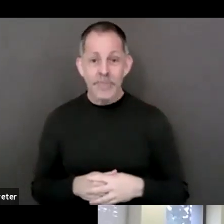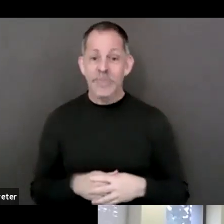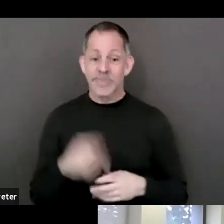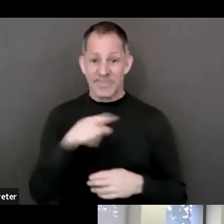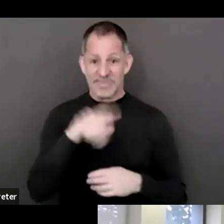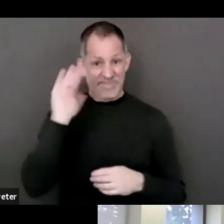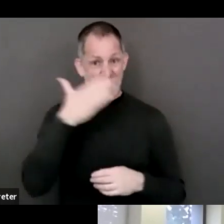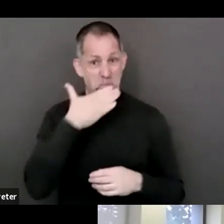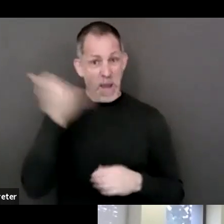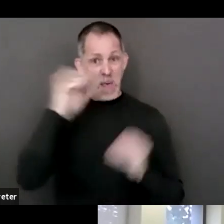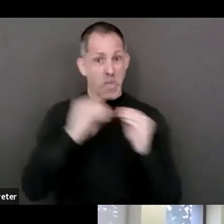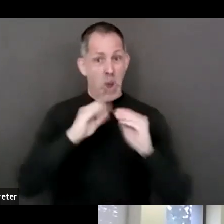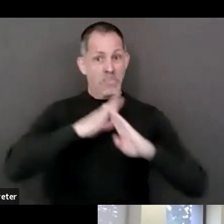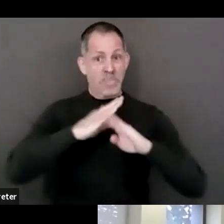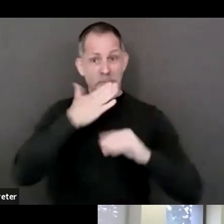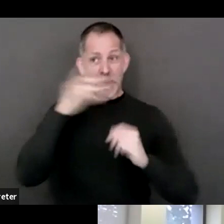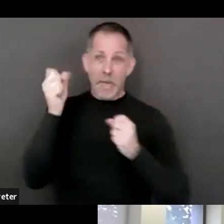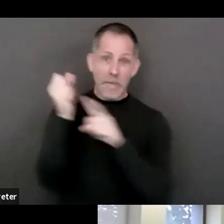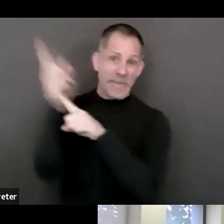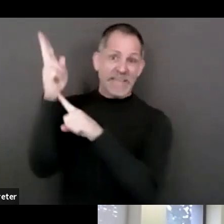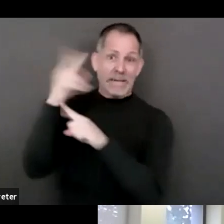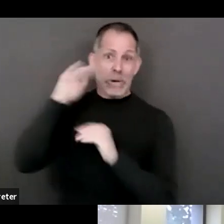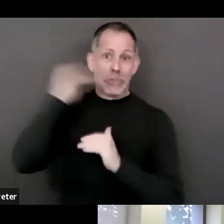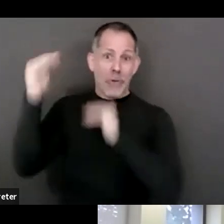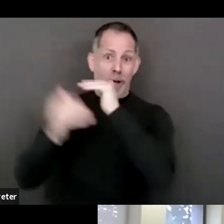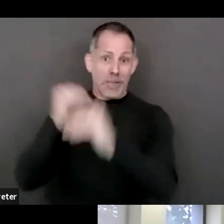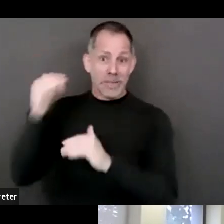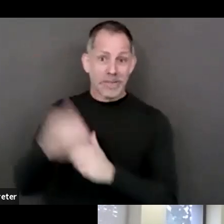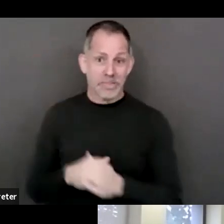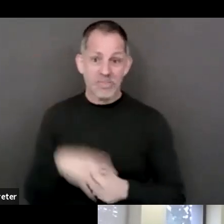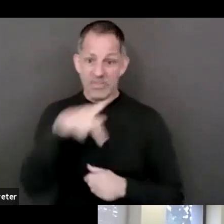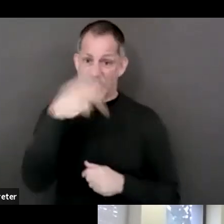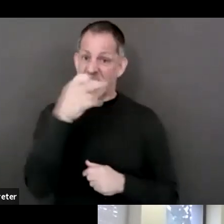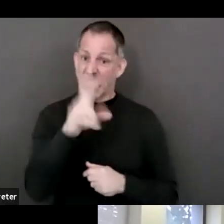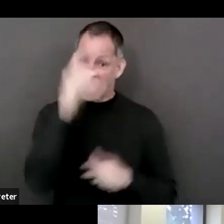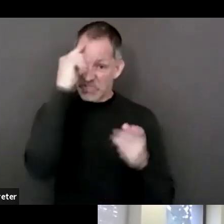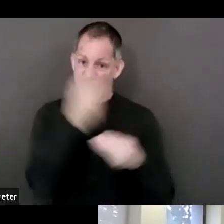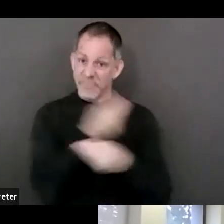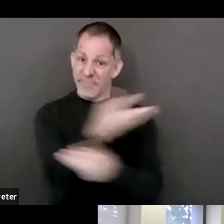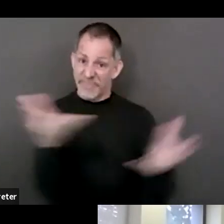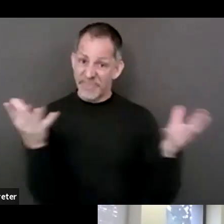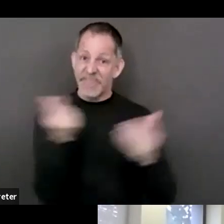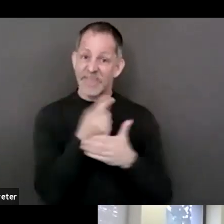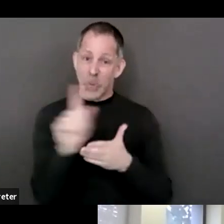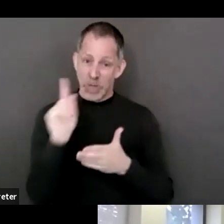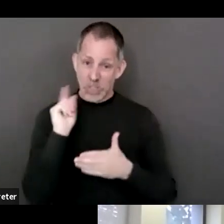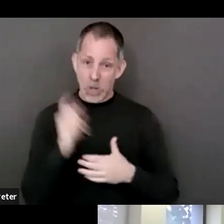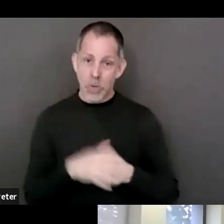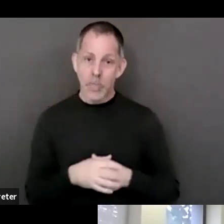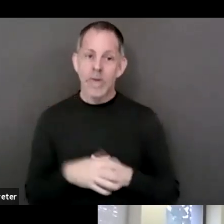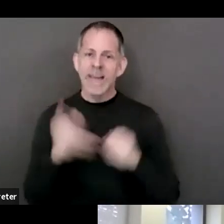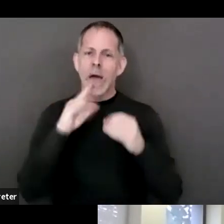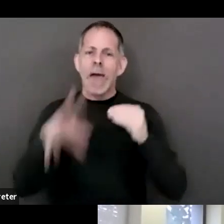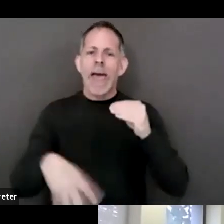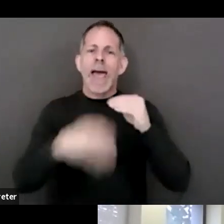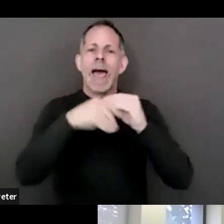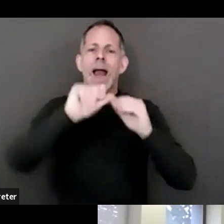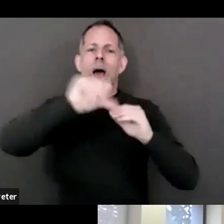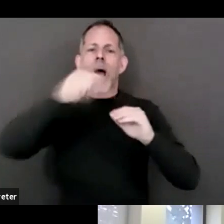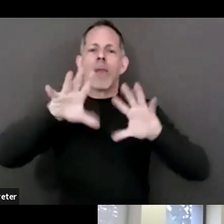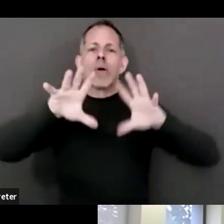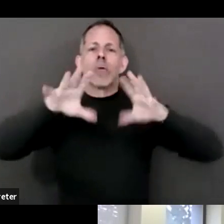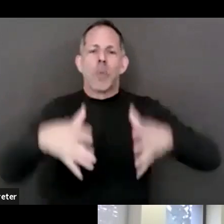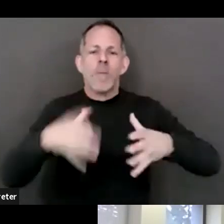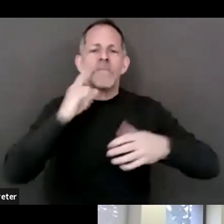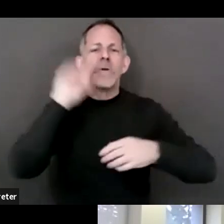their intention to expand the emergency use authorization for their vaccine down to 12 years